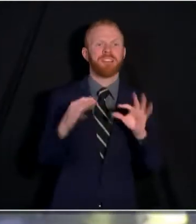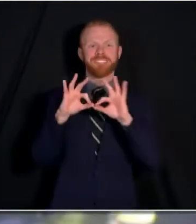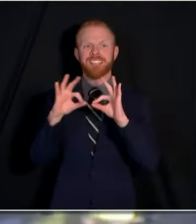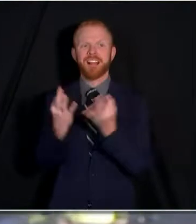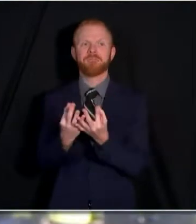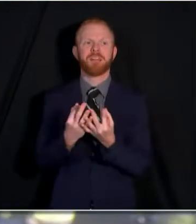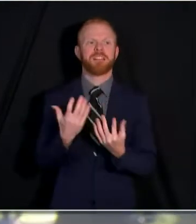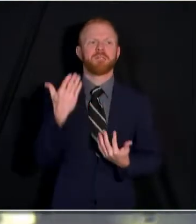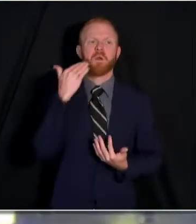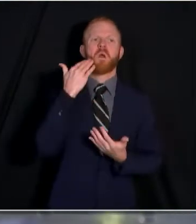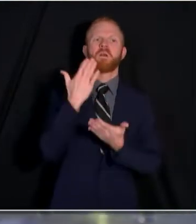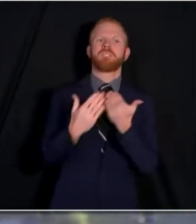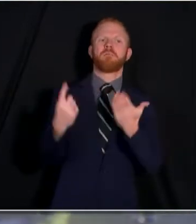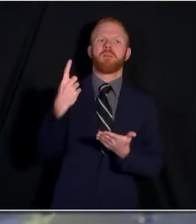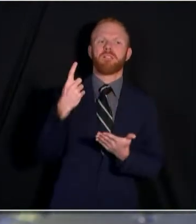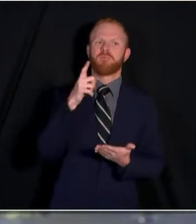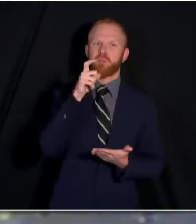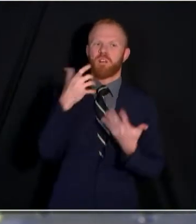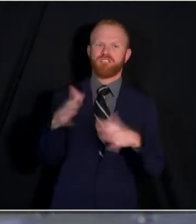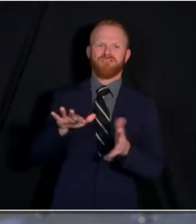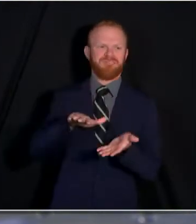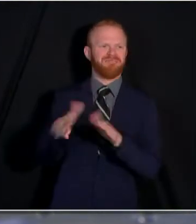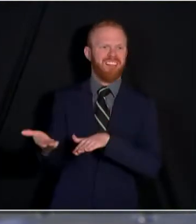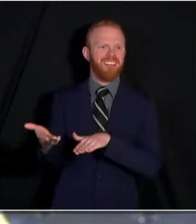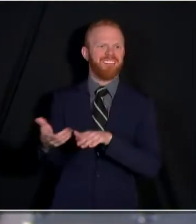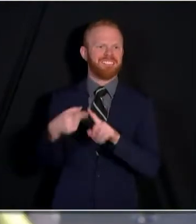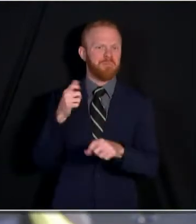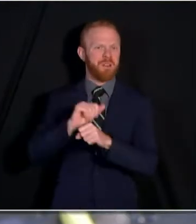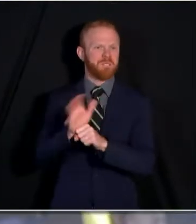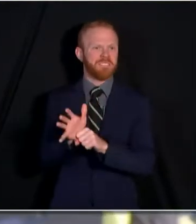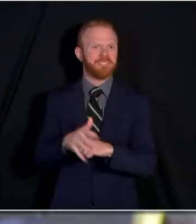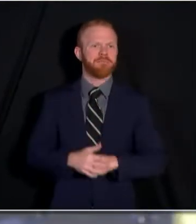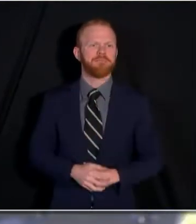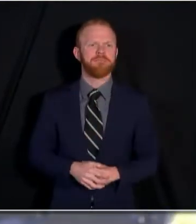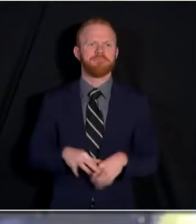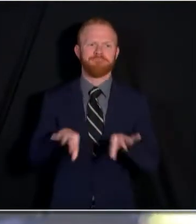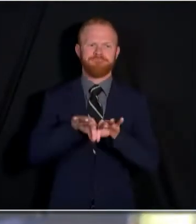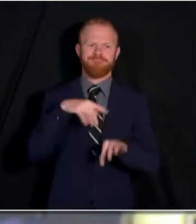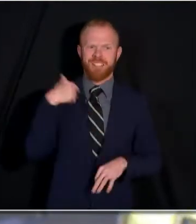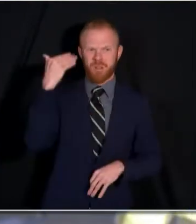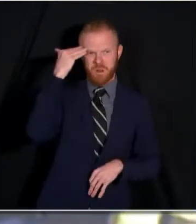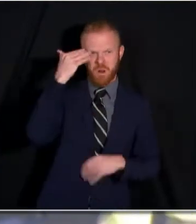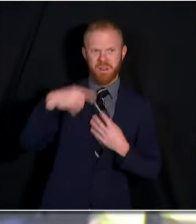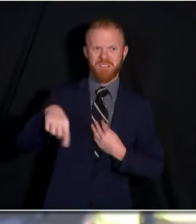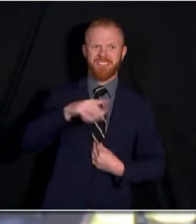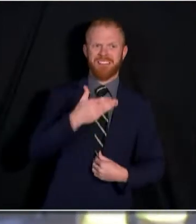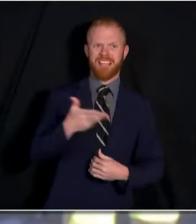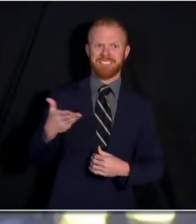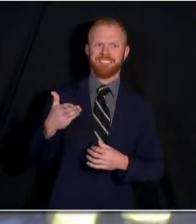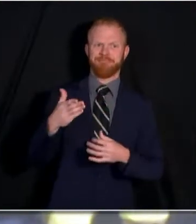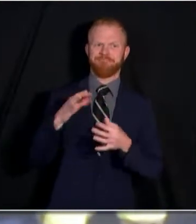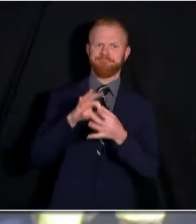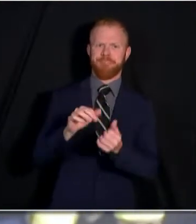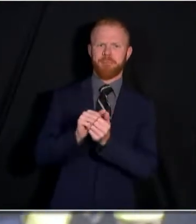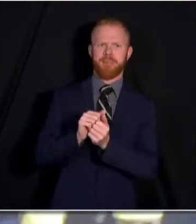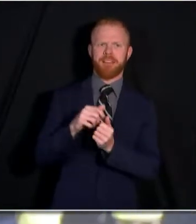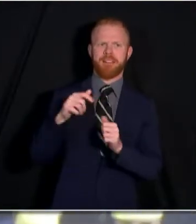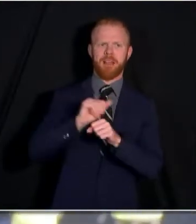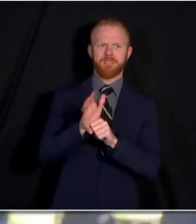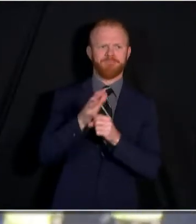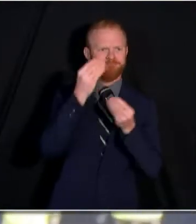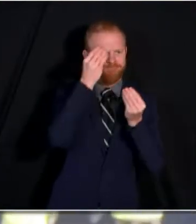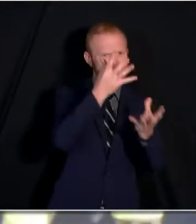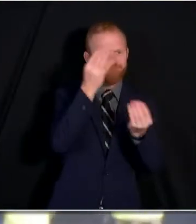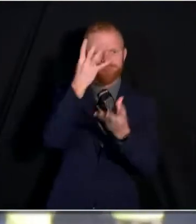why these mobile sites will be absolutely critical for our neighbors. So I want to very special thank you on behalf of all of the